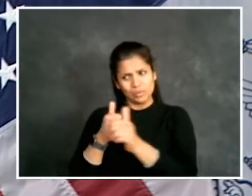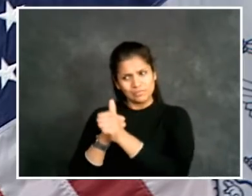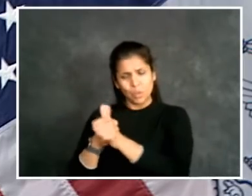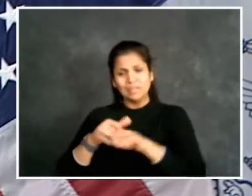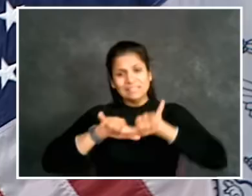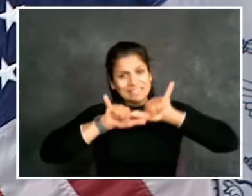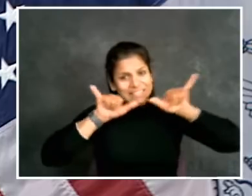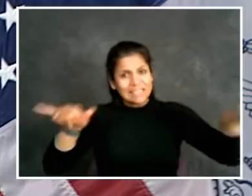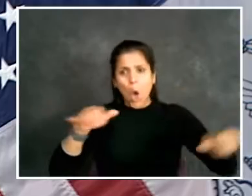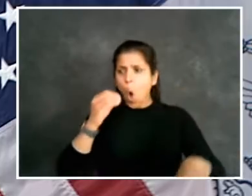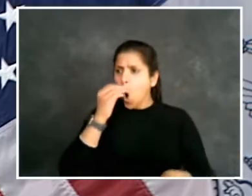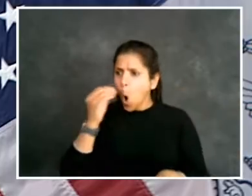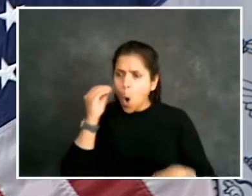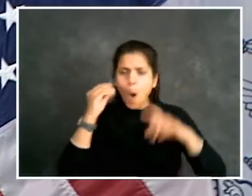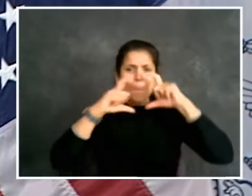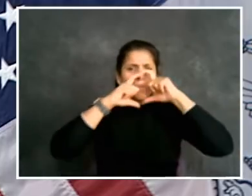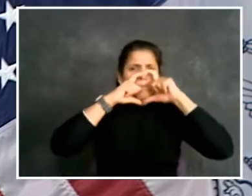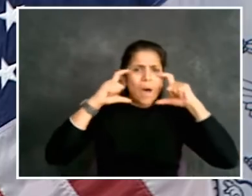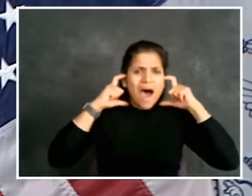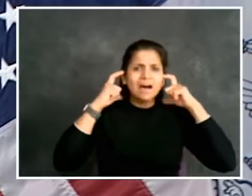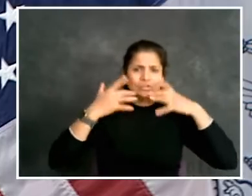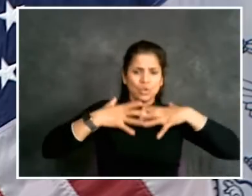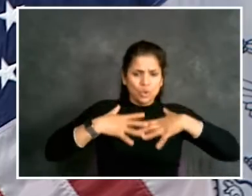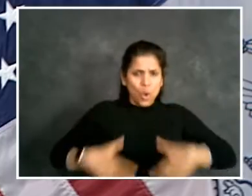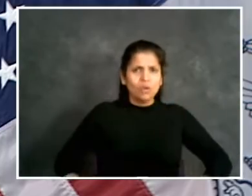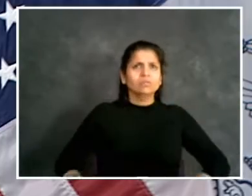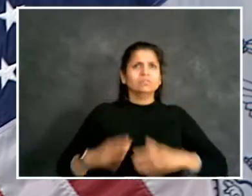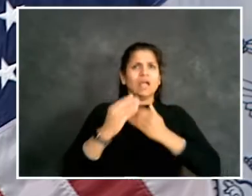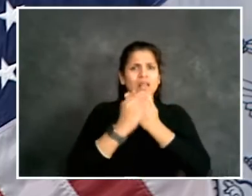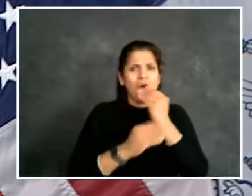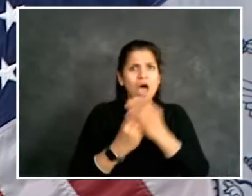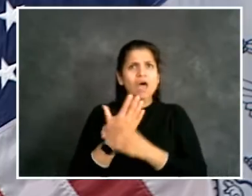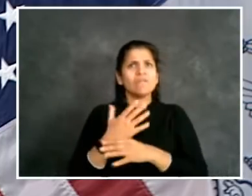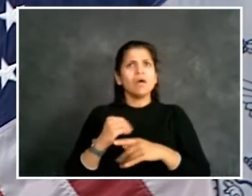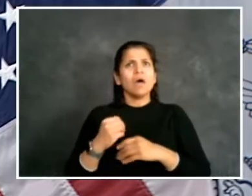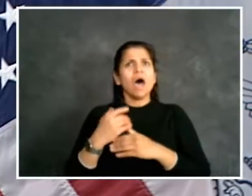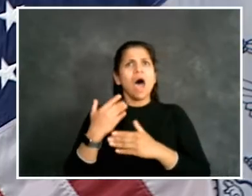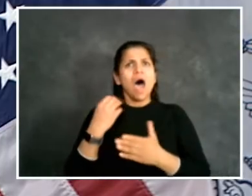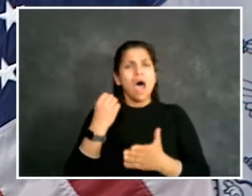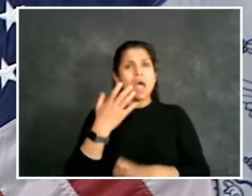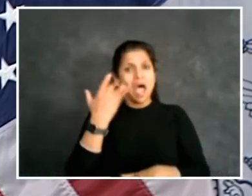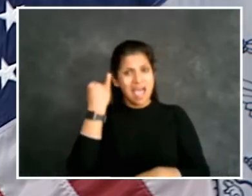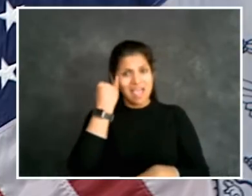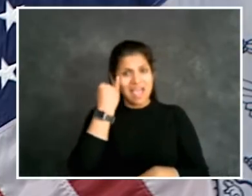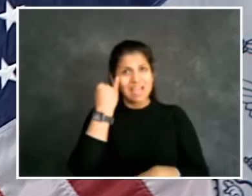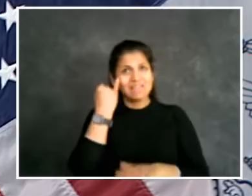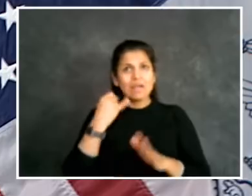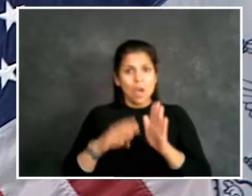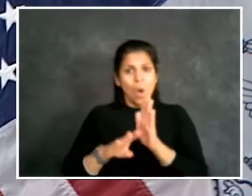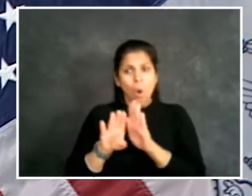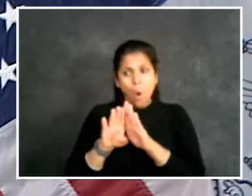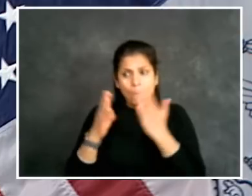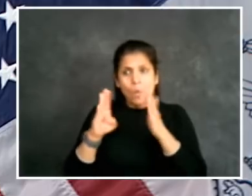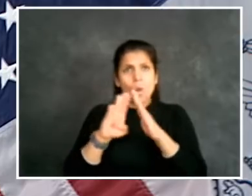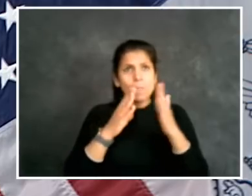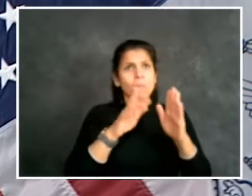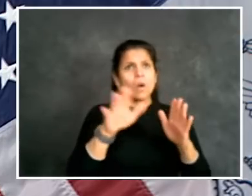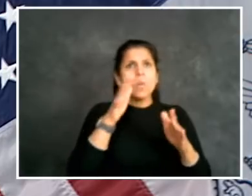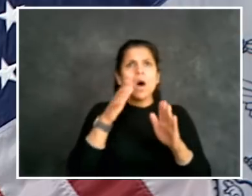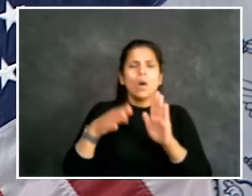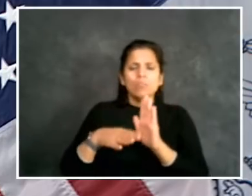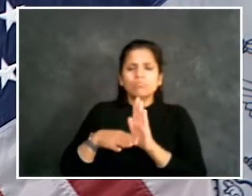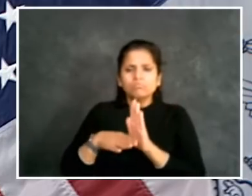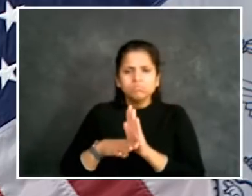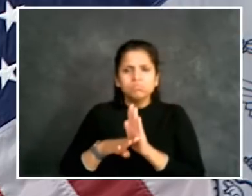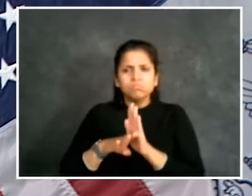that is not to say we won't have some good days and bad days. As we start to open up, we may have some setbacks. But if we're tough about it,